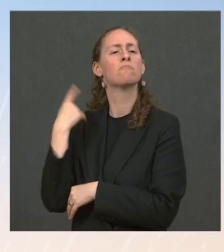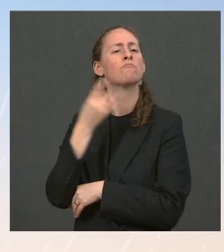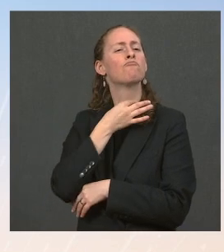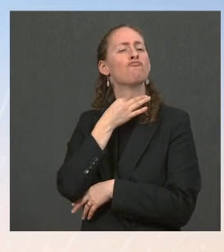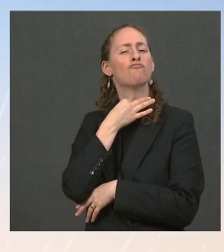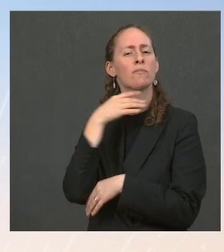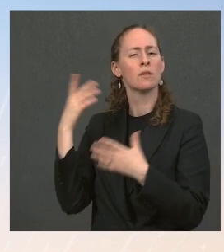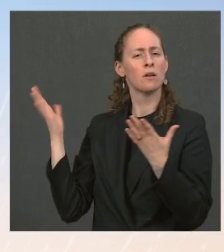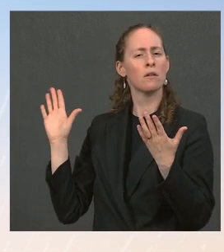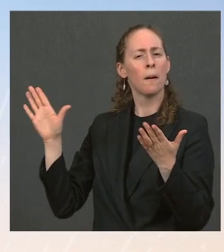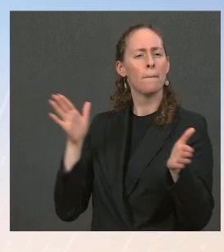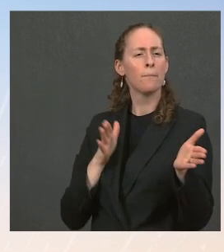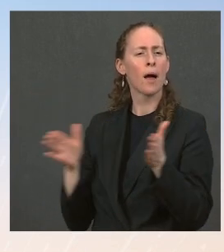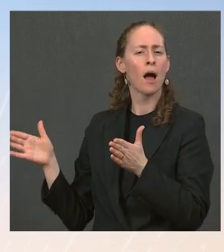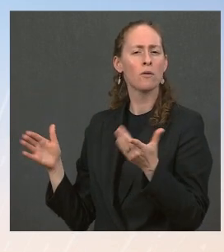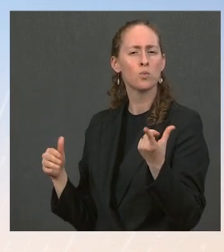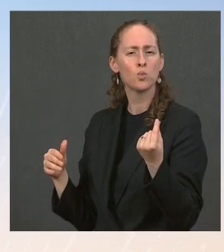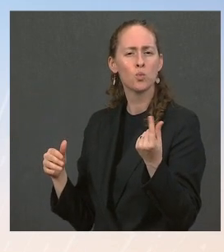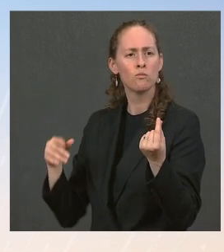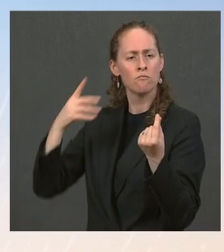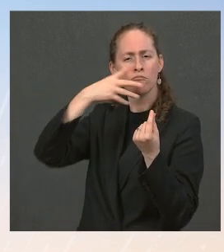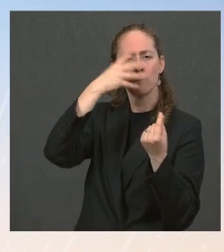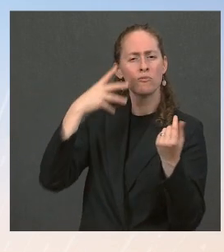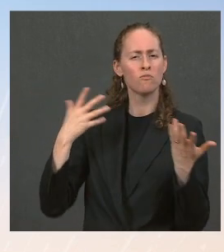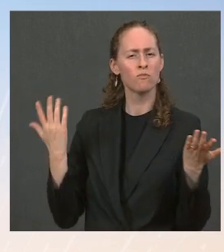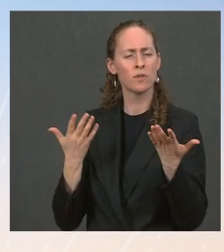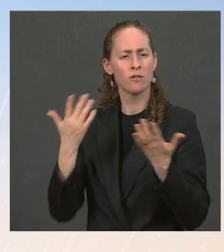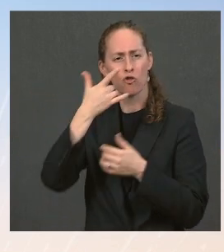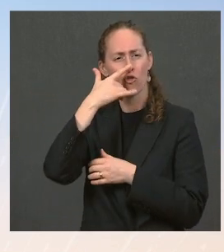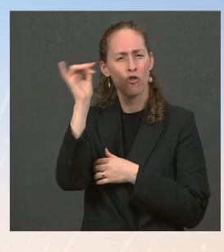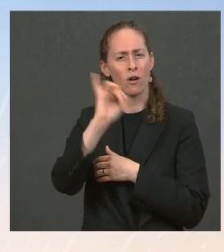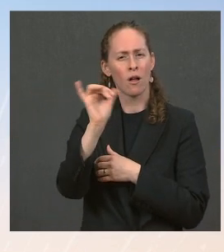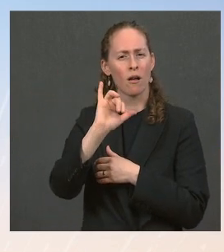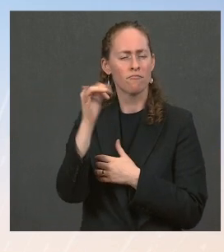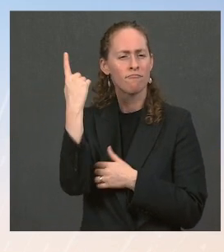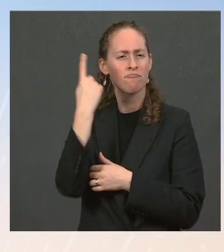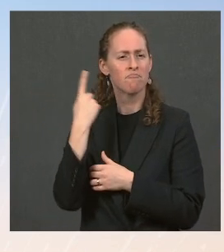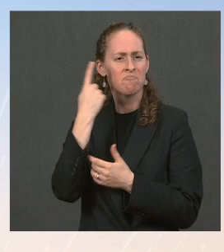forward for immigration? The president, as a candidate,